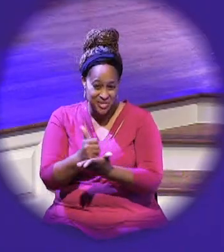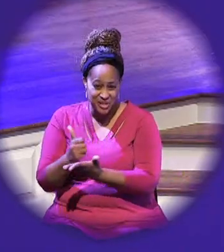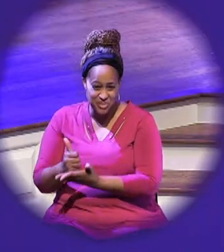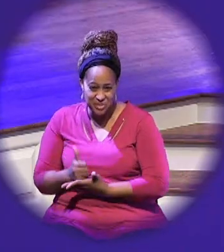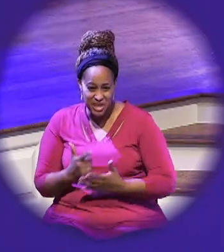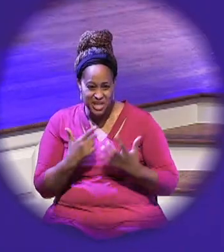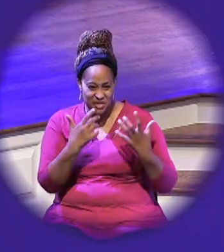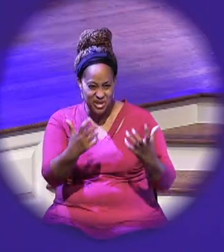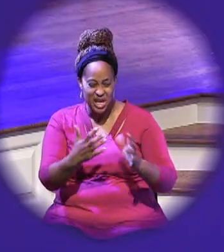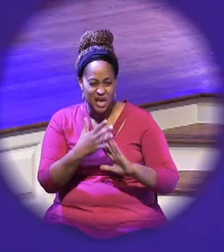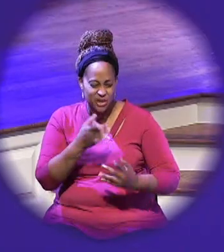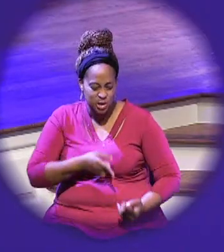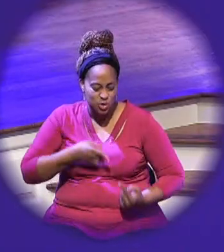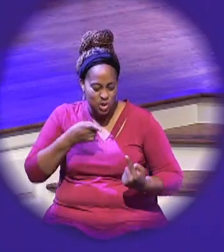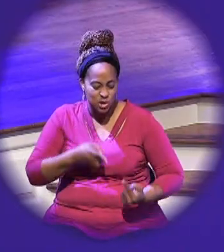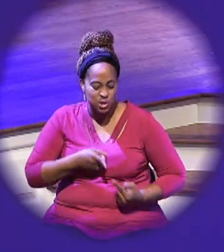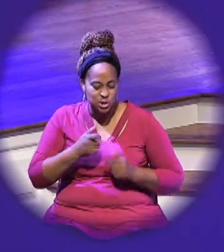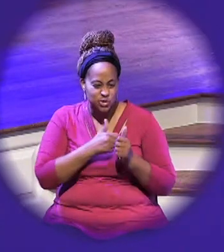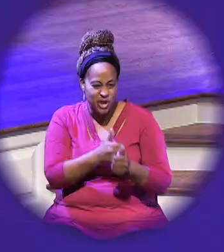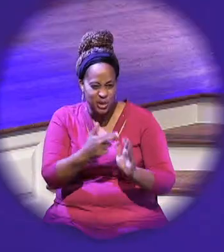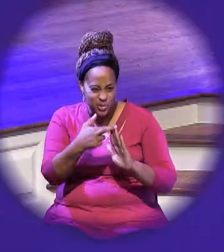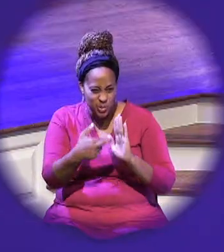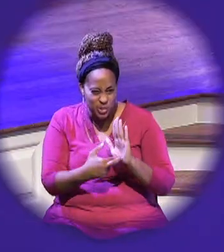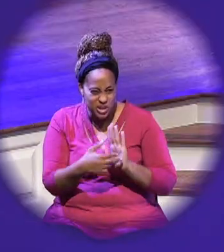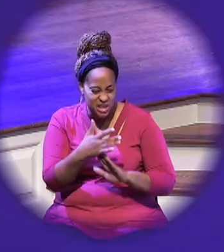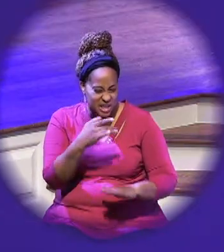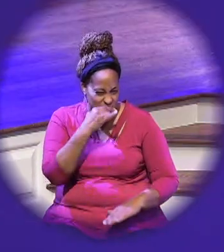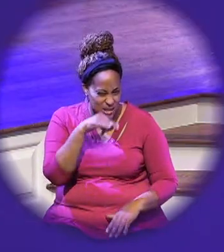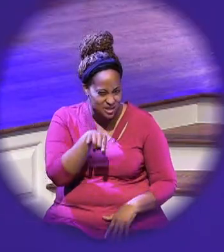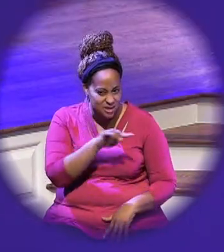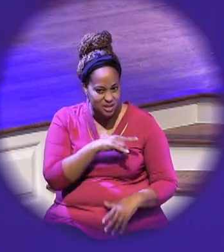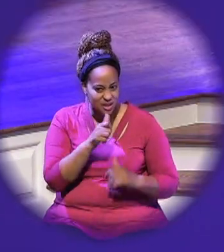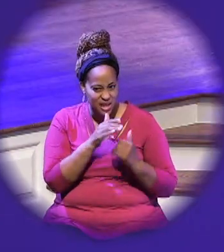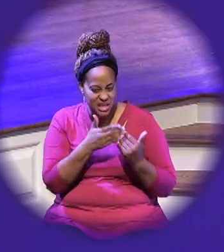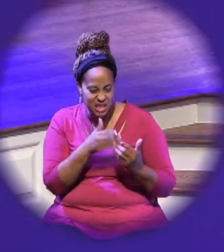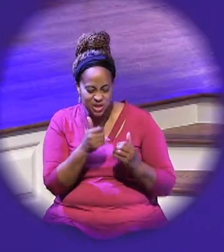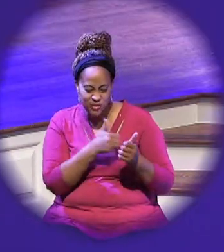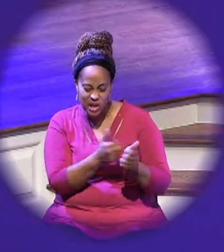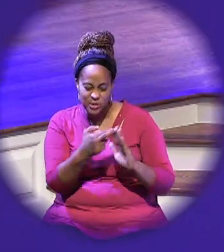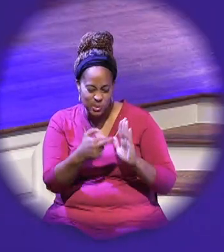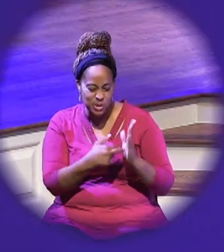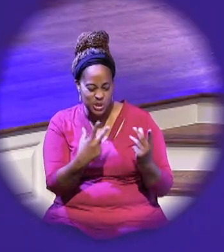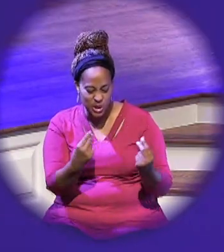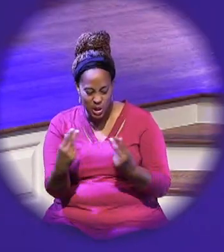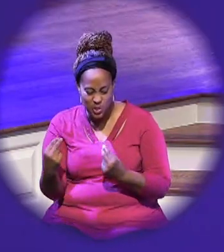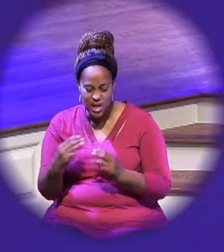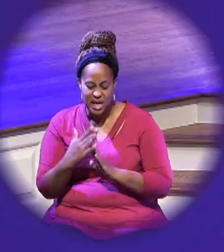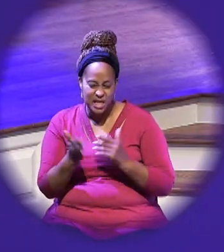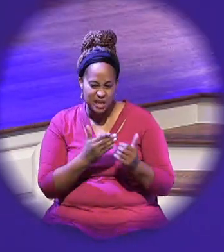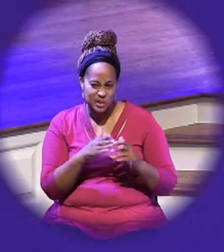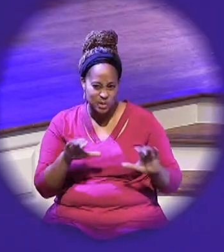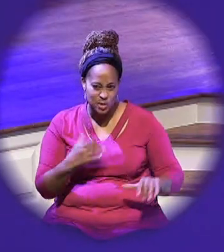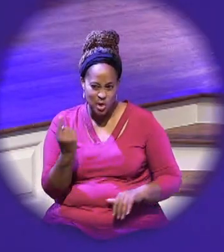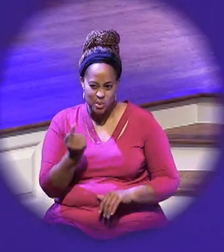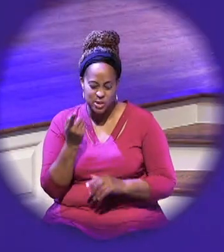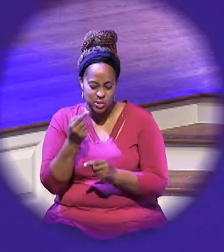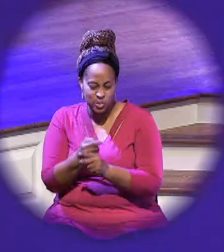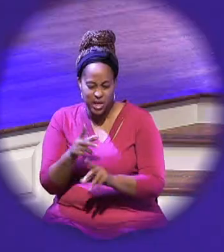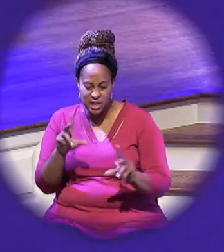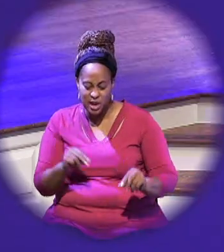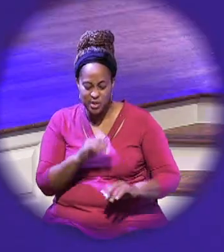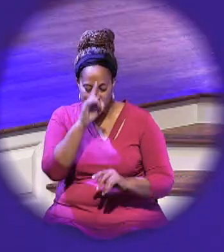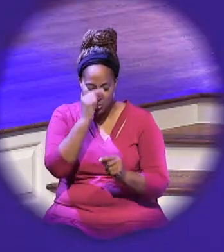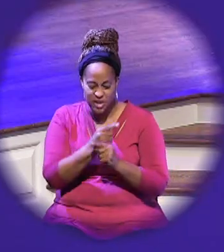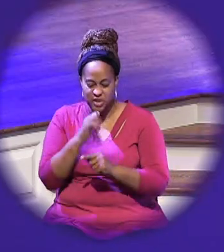kids who've ever struggled to keep the rules? Is it easy to follow the rules? No. Is it easy to always do what's right? When your brother